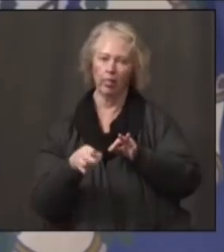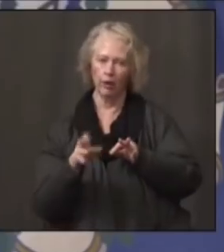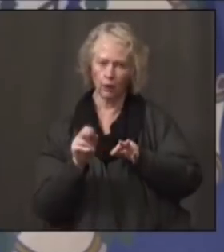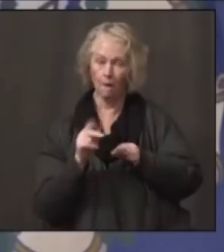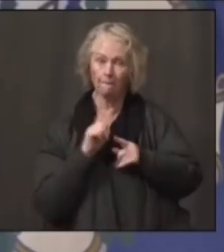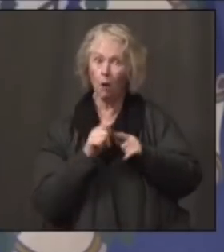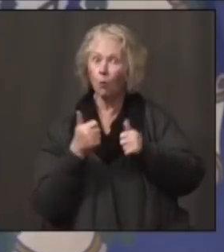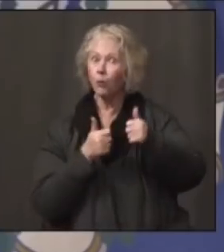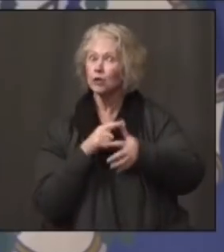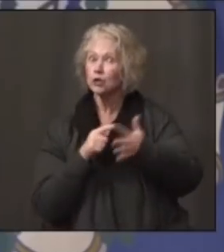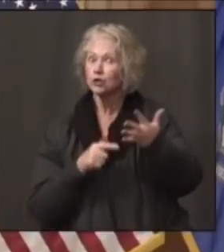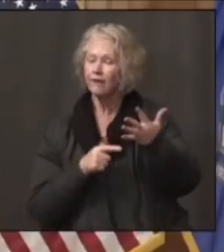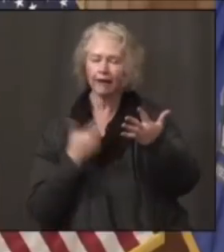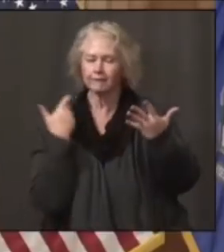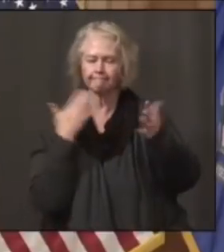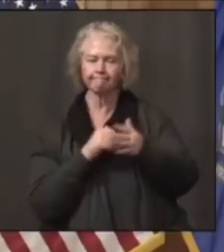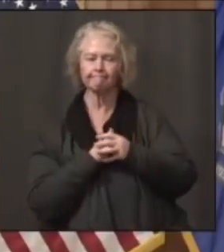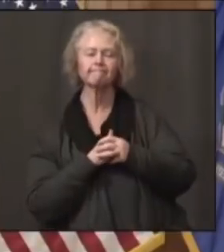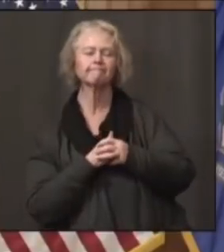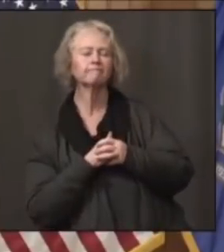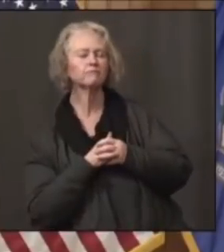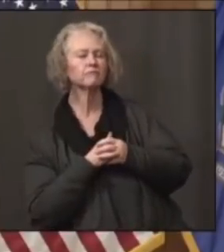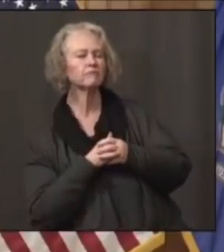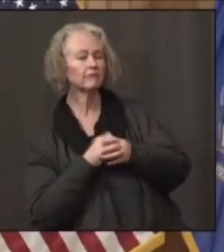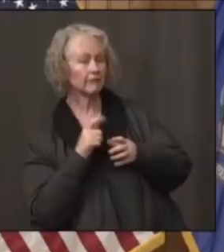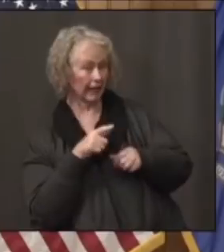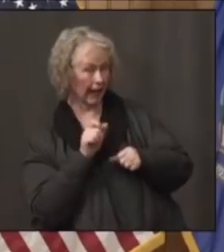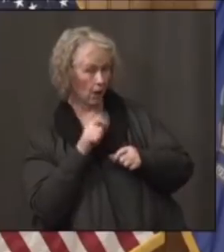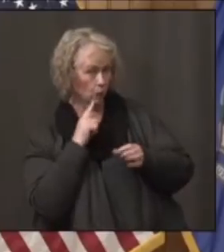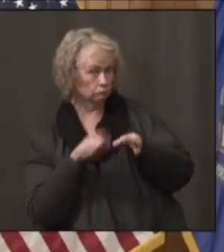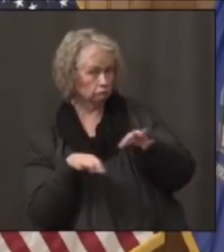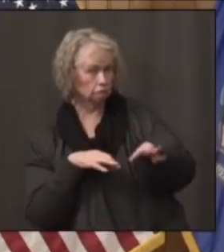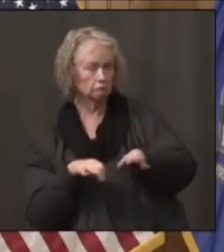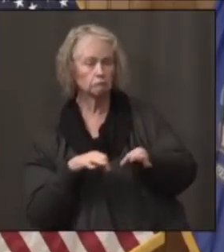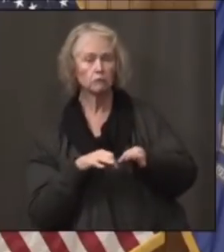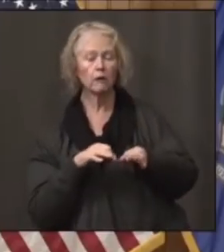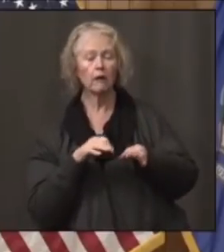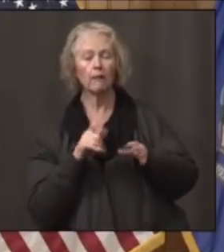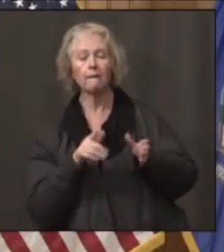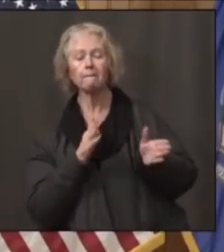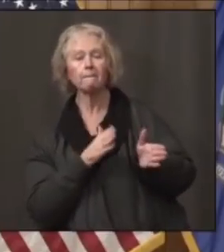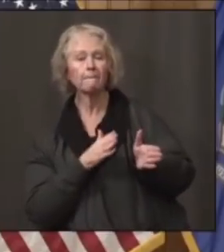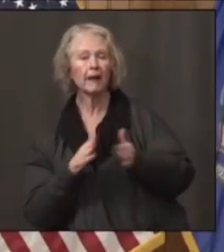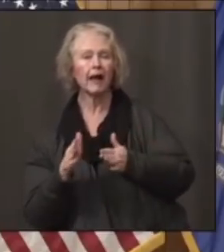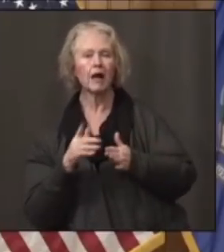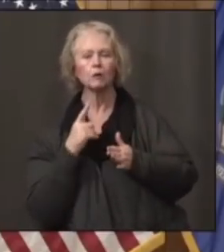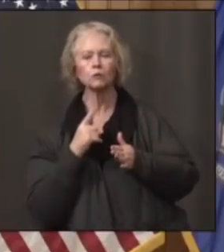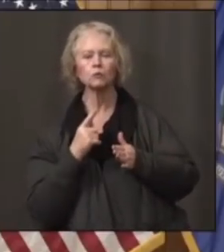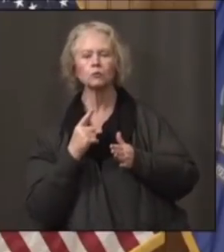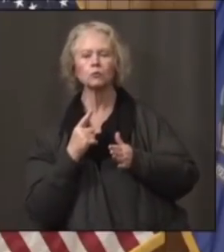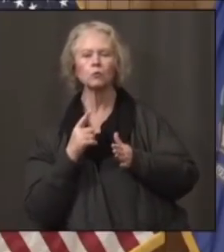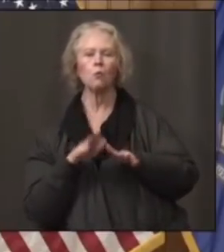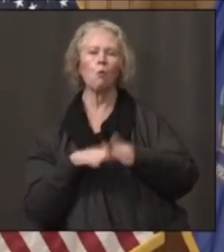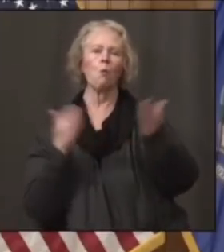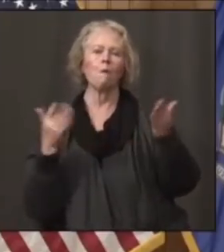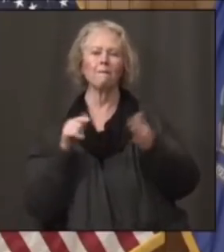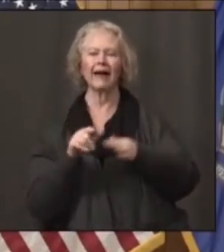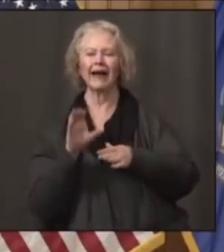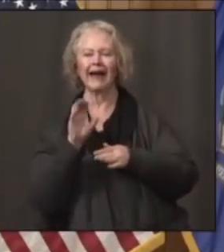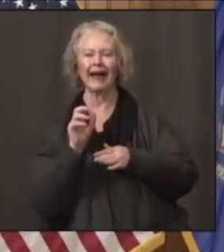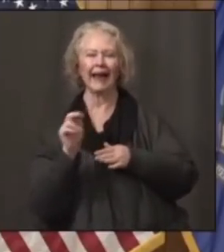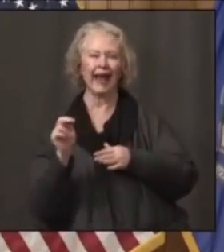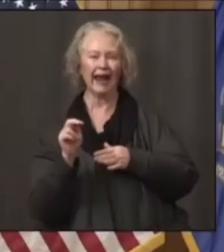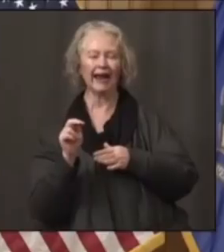Sorry. And also, are you able to talk about the plans to reopen the Connecticut Convention Center as a